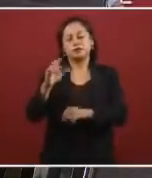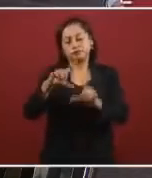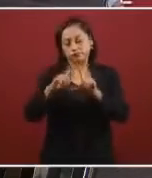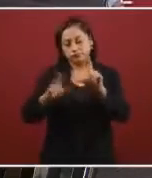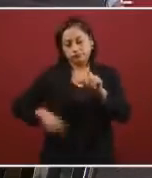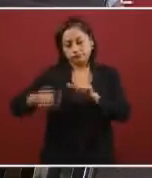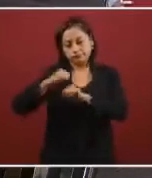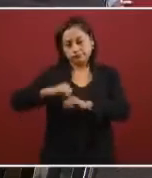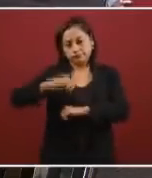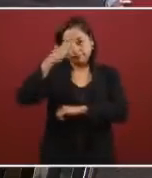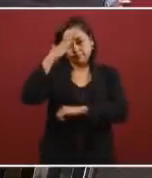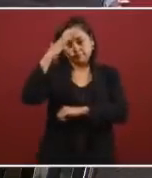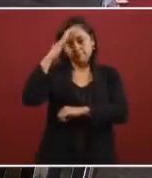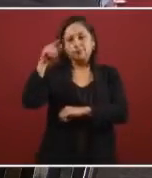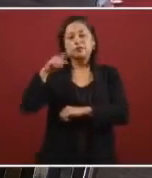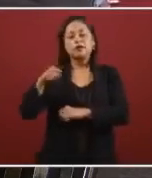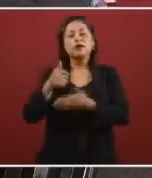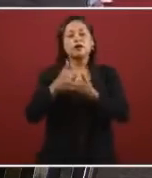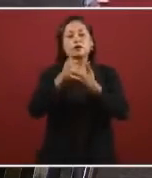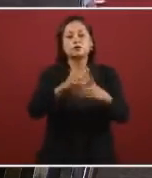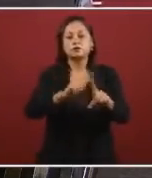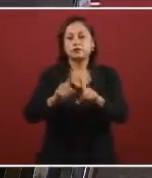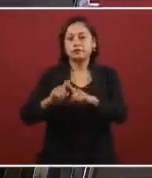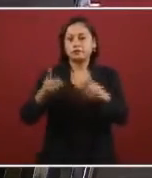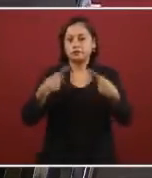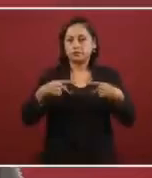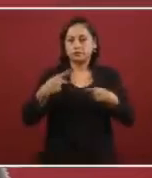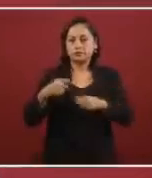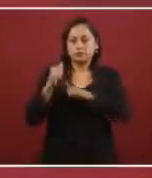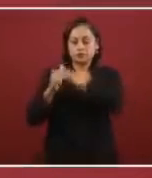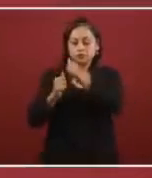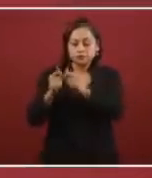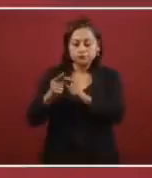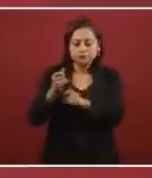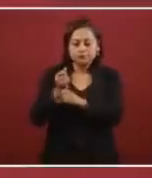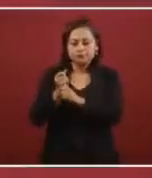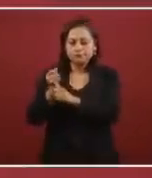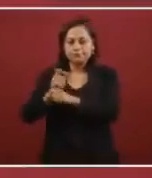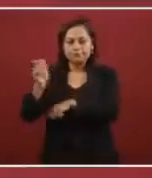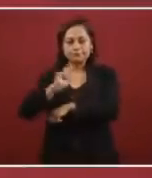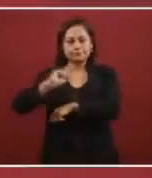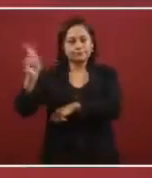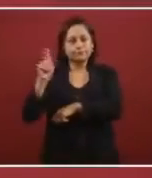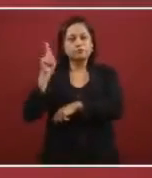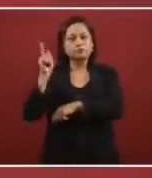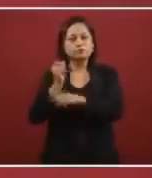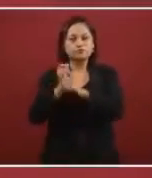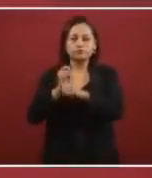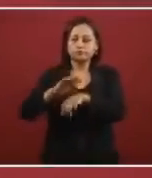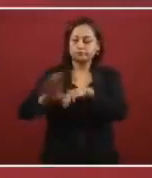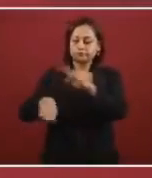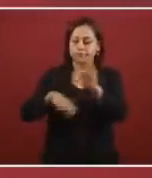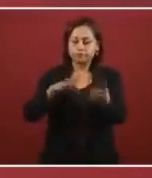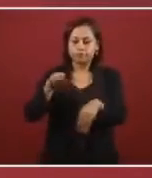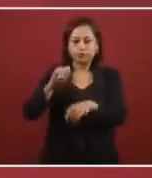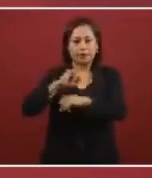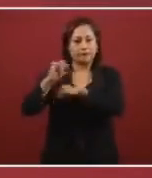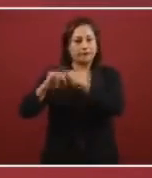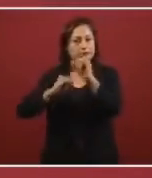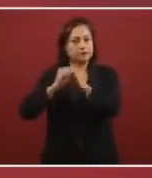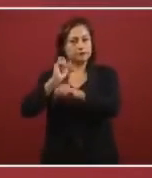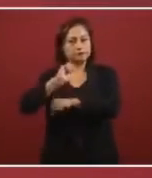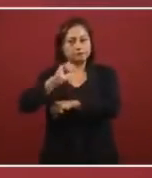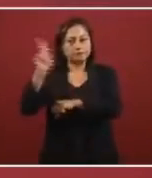republic and they are helping the forensics that are specialists in forensics